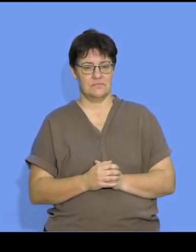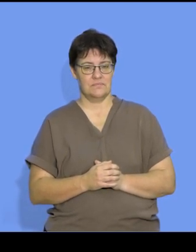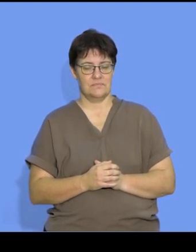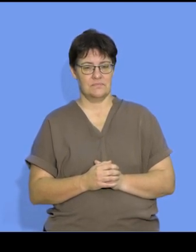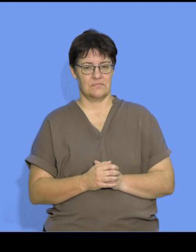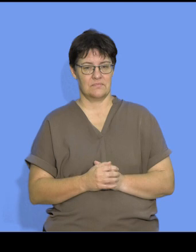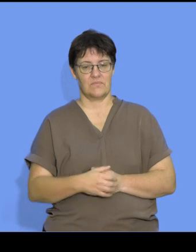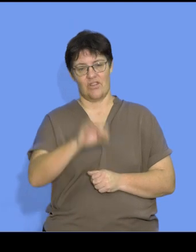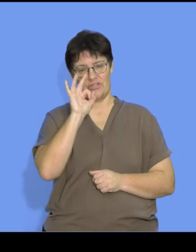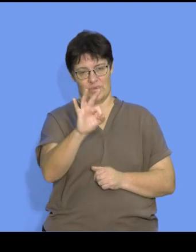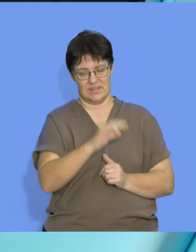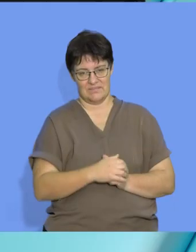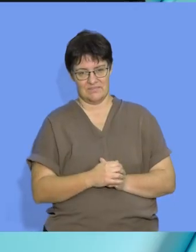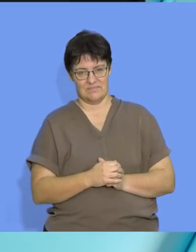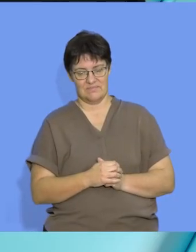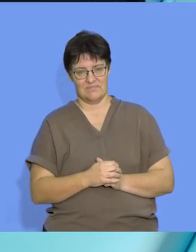is 3.